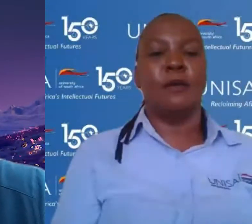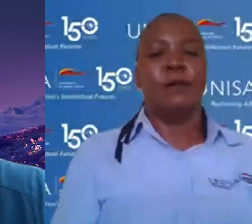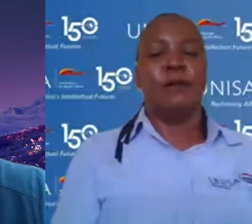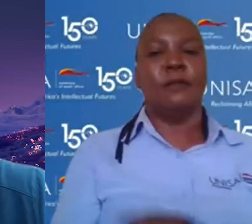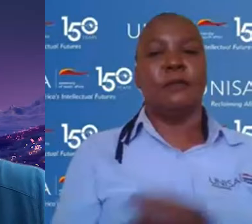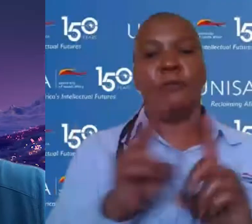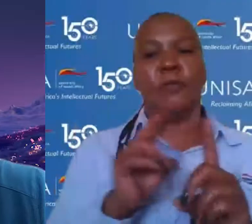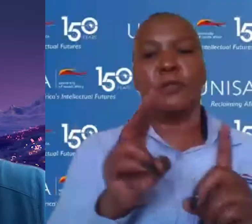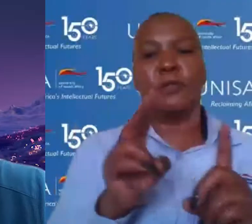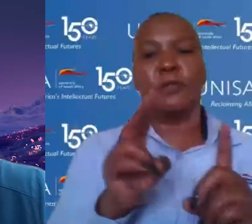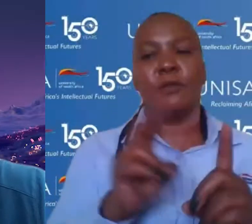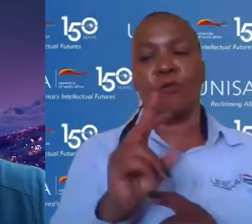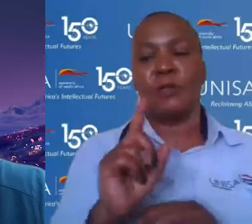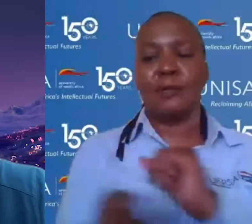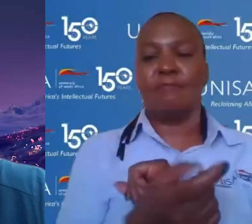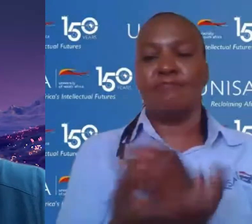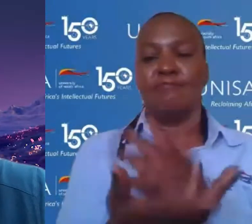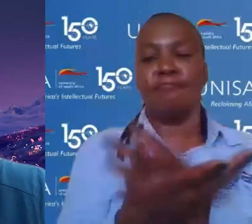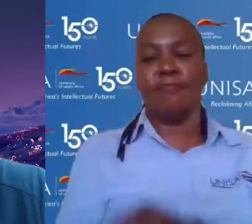here.